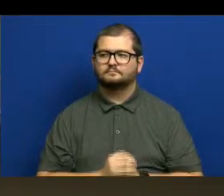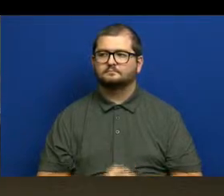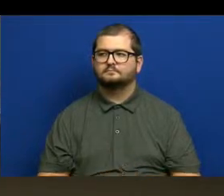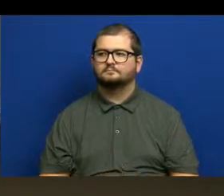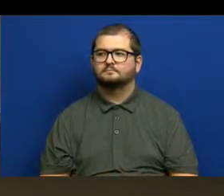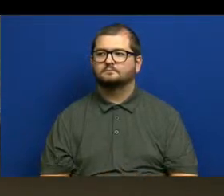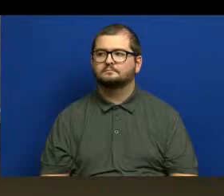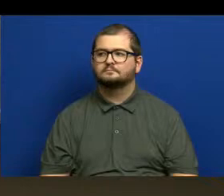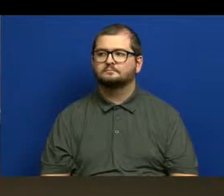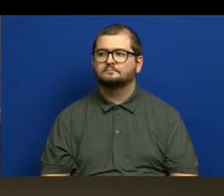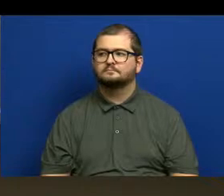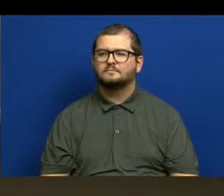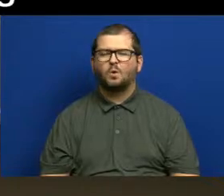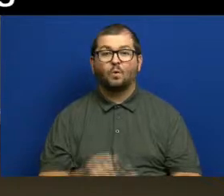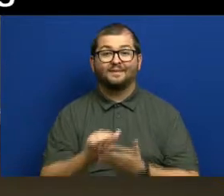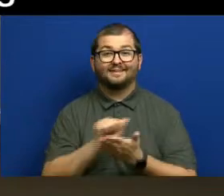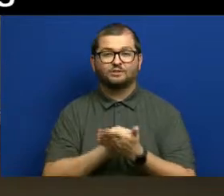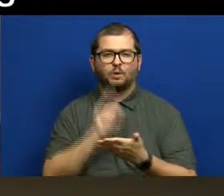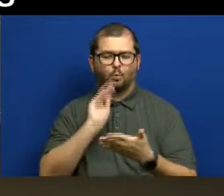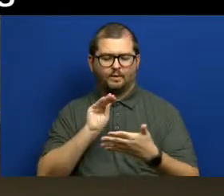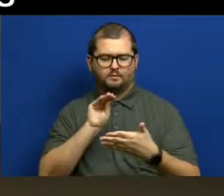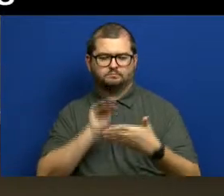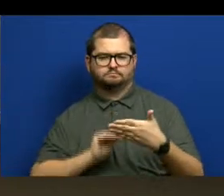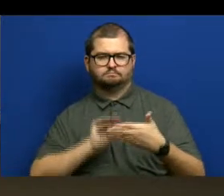We're going to move the agenda around a bit.